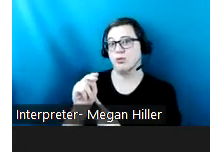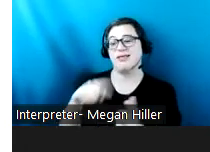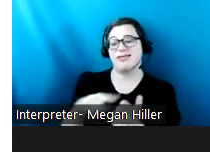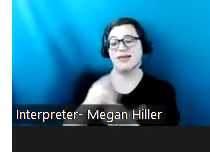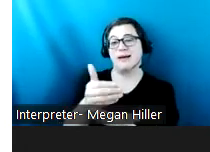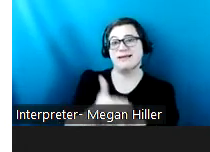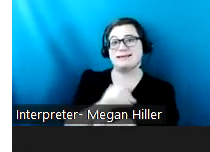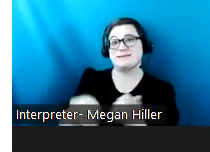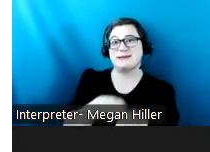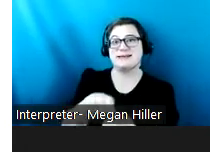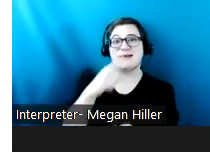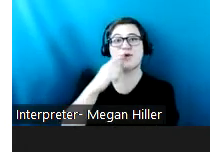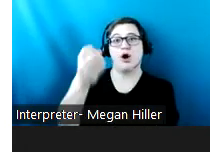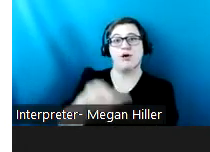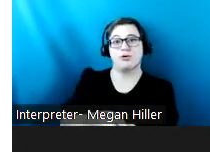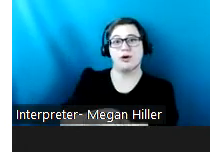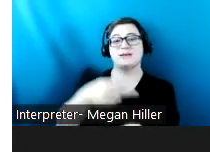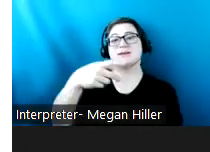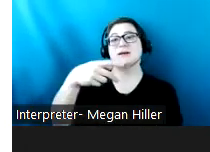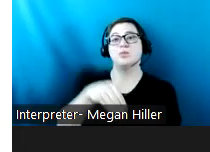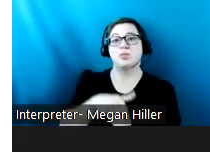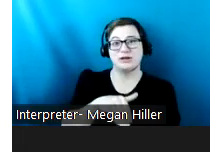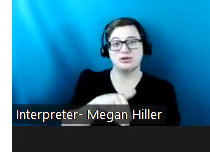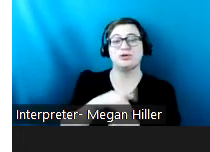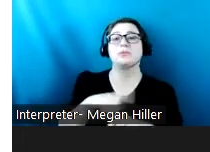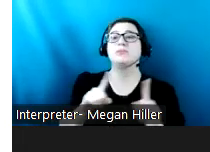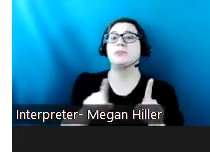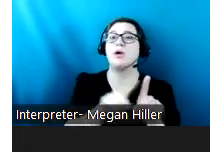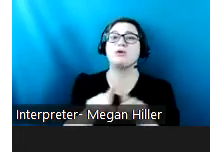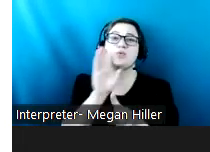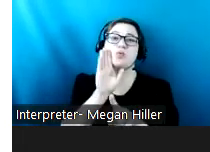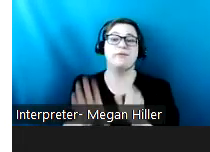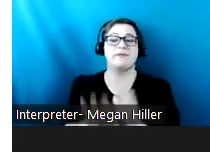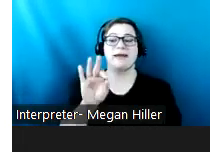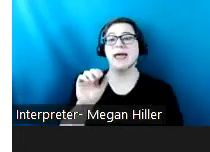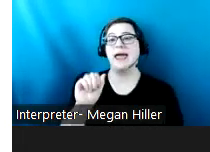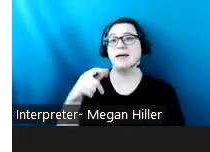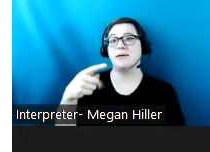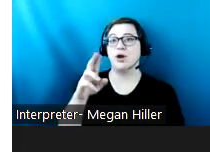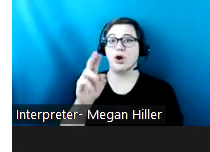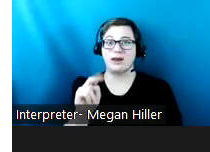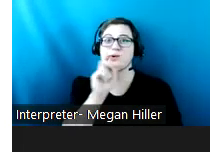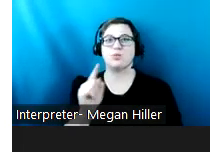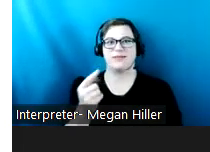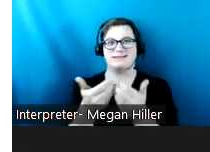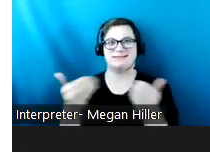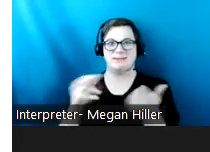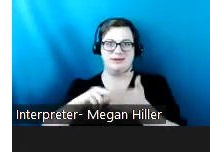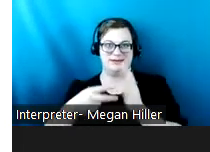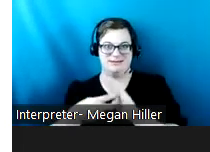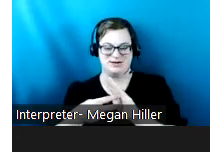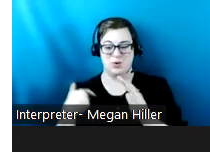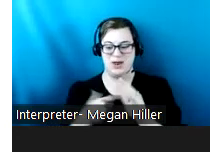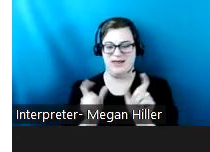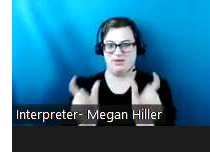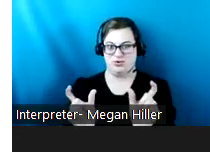explicitly under authorized practitioner, but you'll also find an APRN as a standalone definition. This was done to support